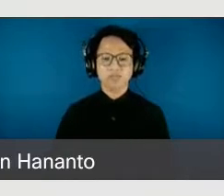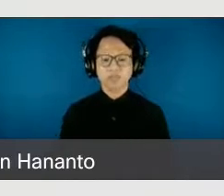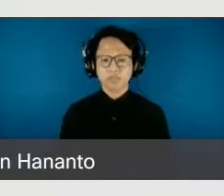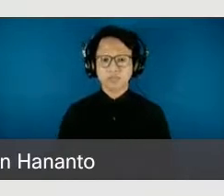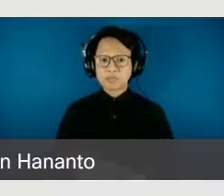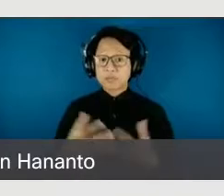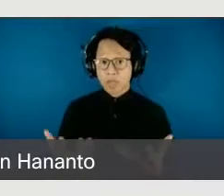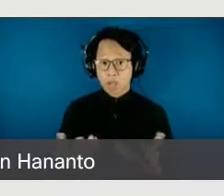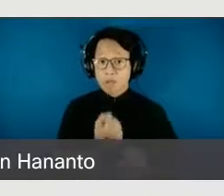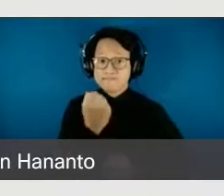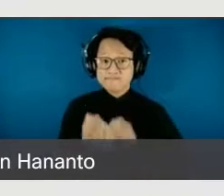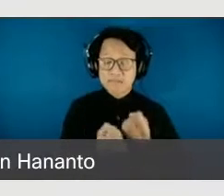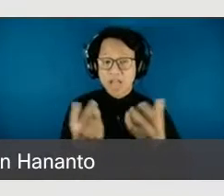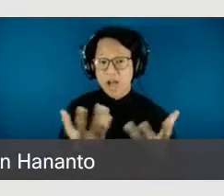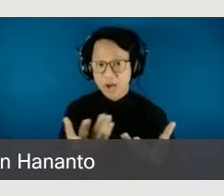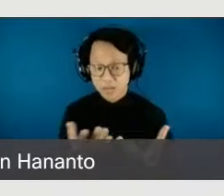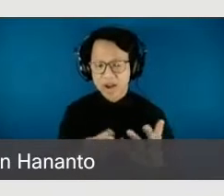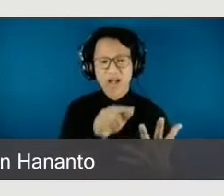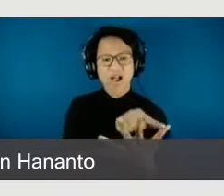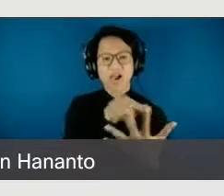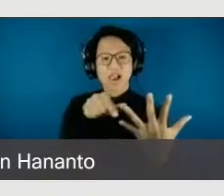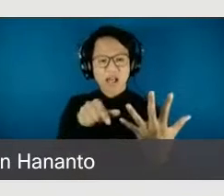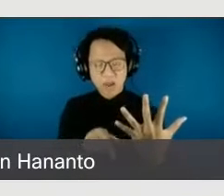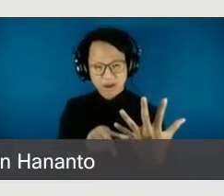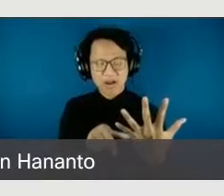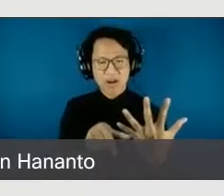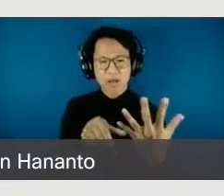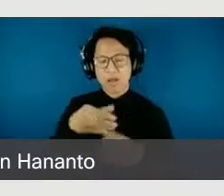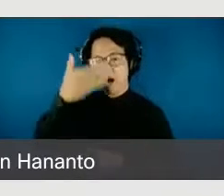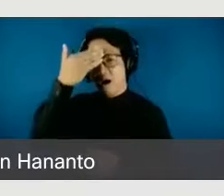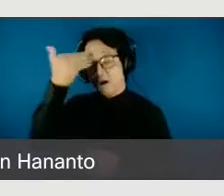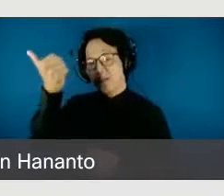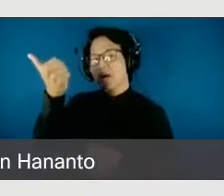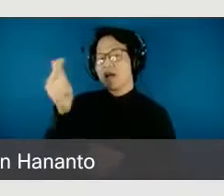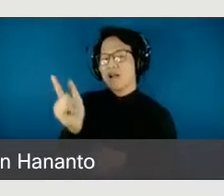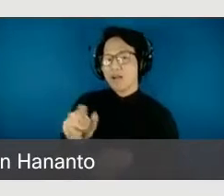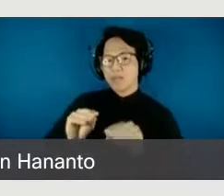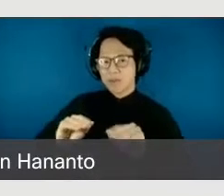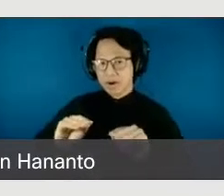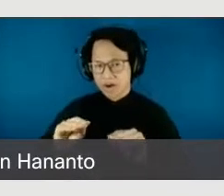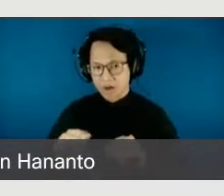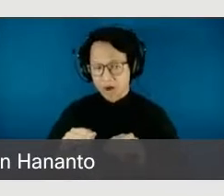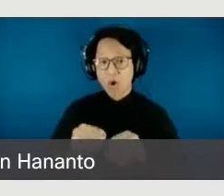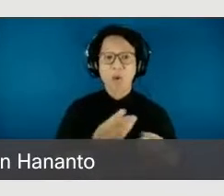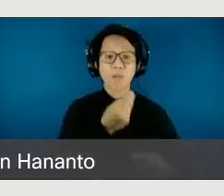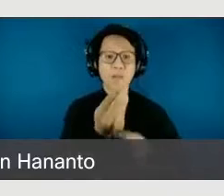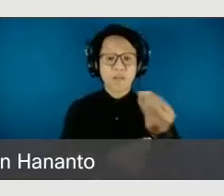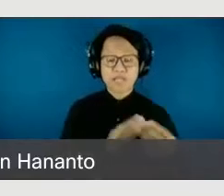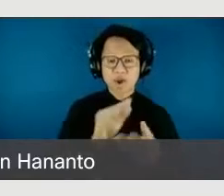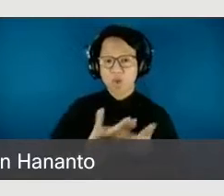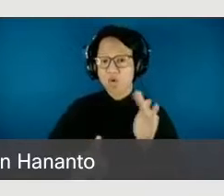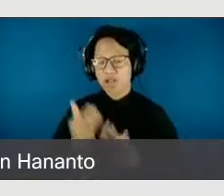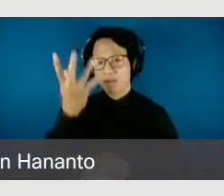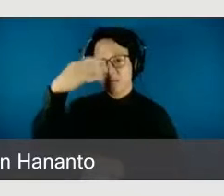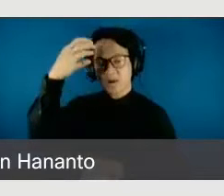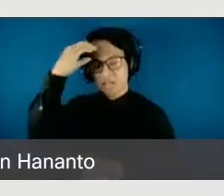Jadi yang dilakukan melibatkan 5 pihak dari bidang akademia, kemudian sektor bisnis, komunitas, pemerintah,